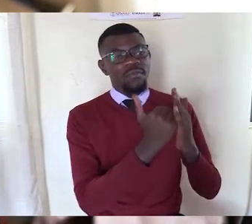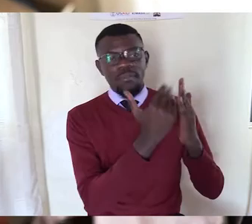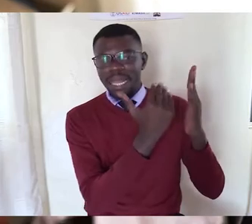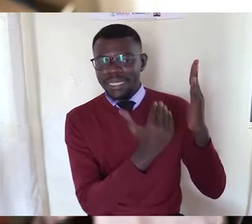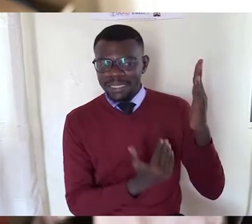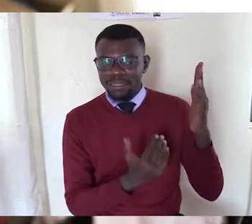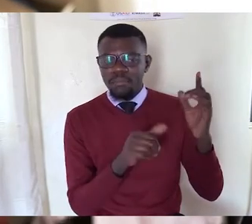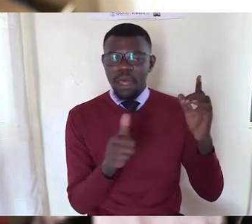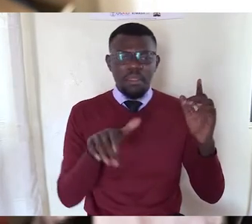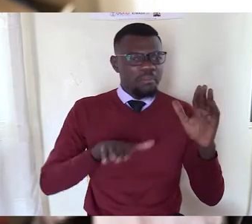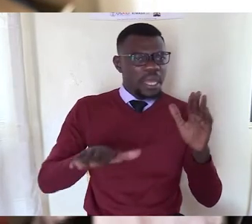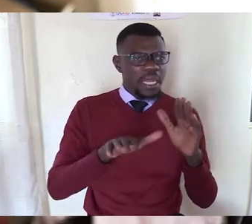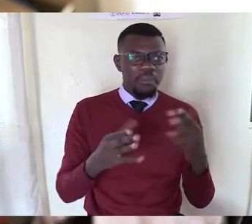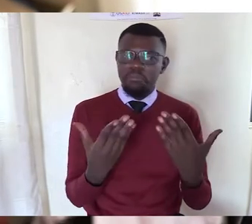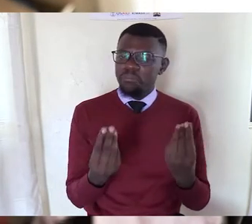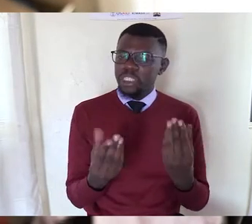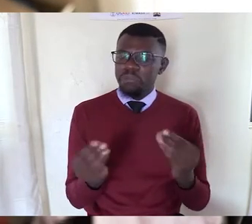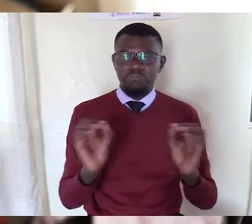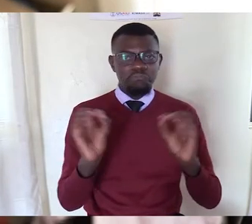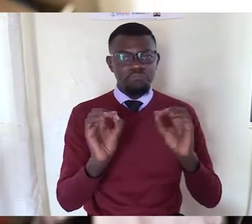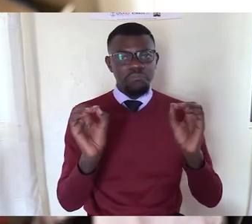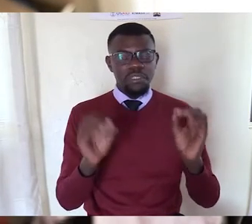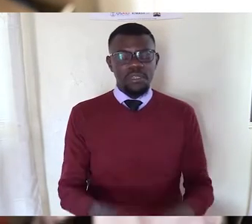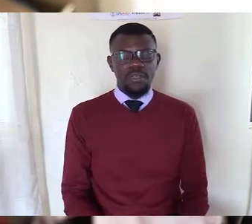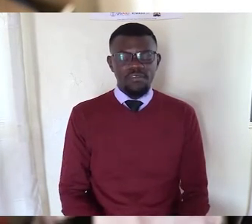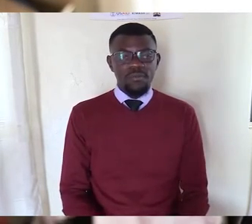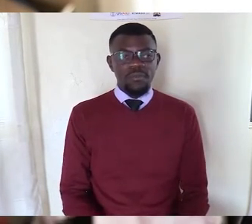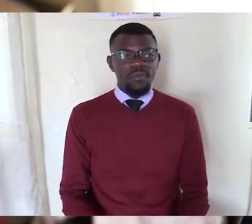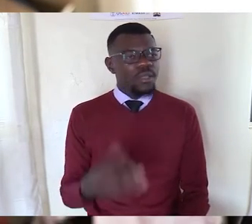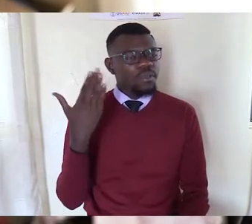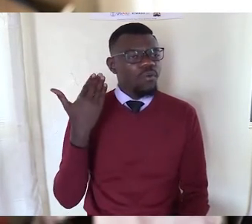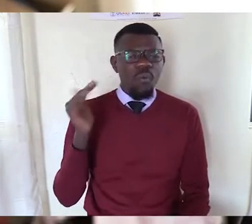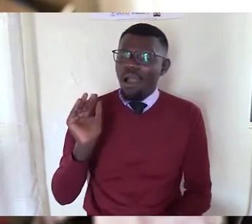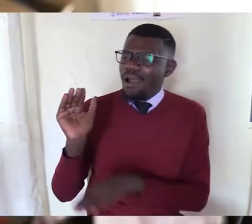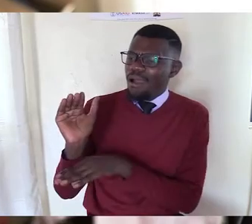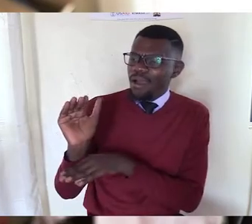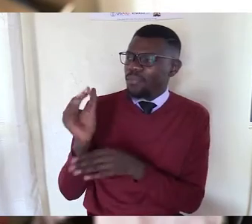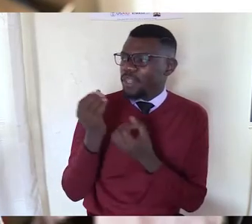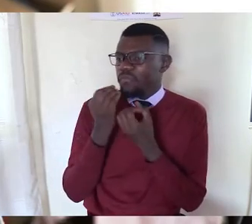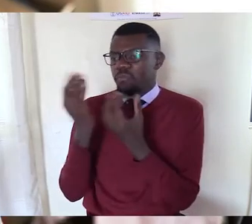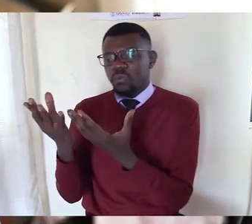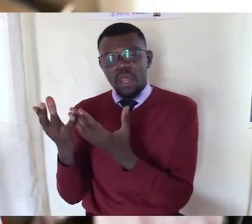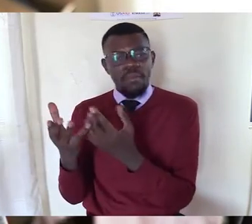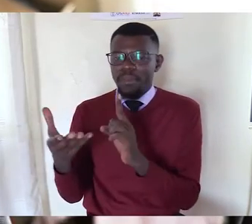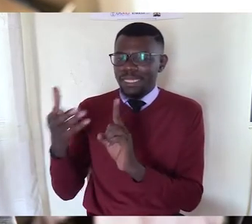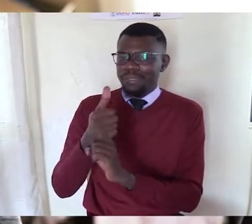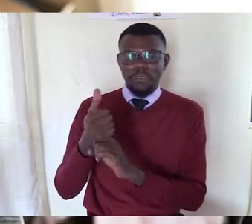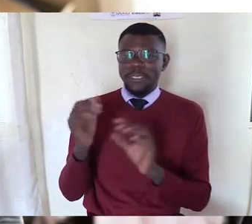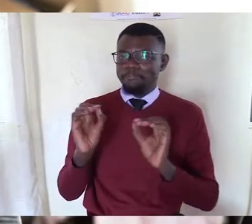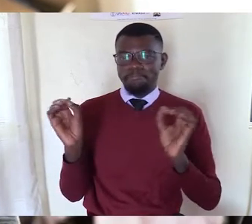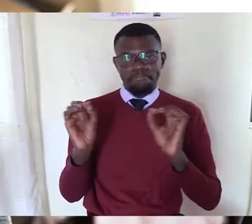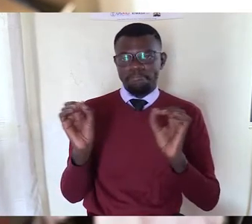of the areas it was not easy to get. And when we asked whether Kenya National was given this information, they didn't